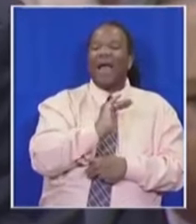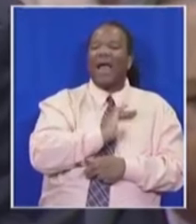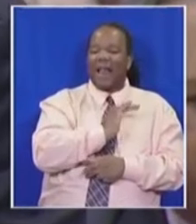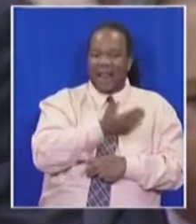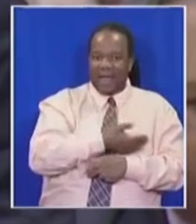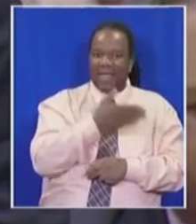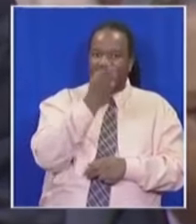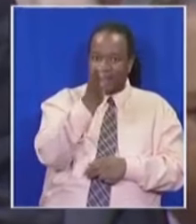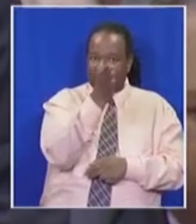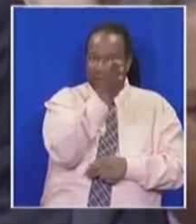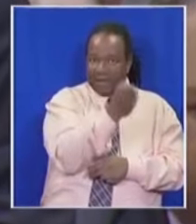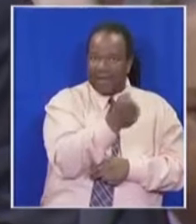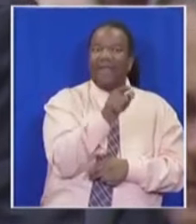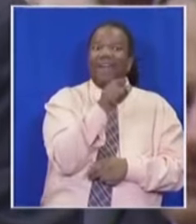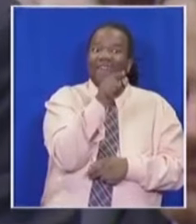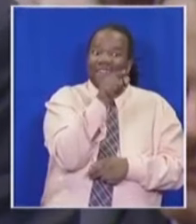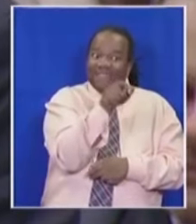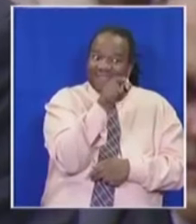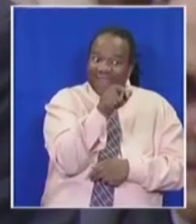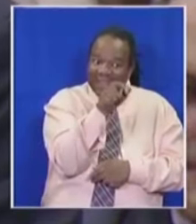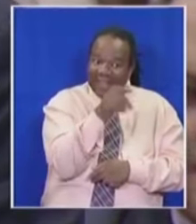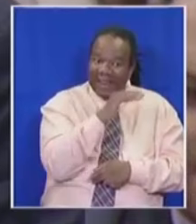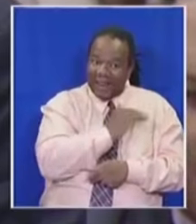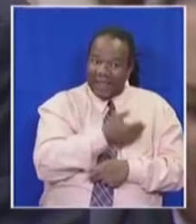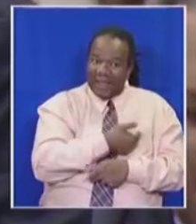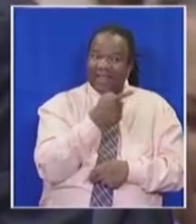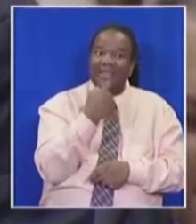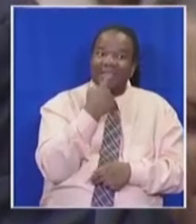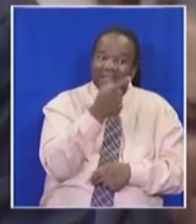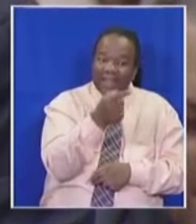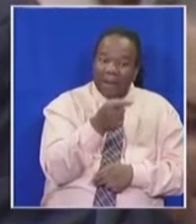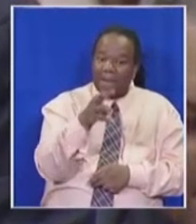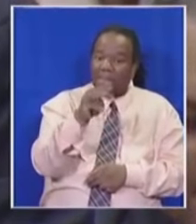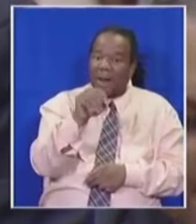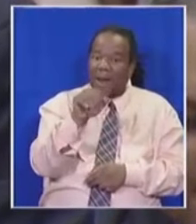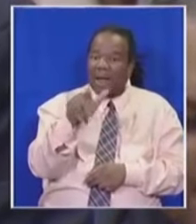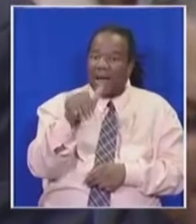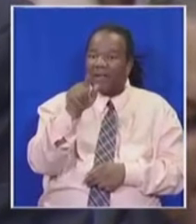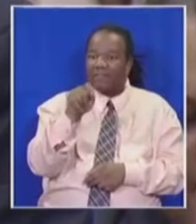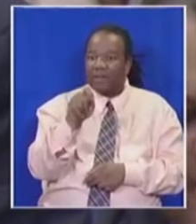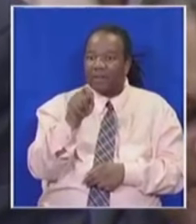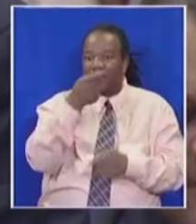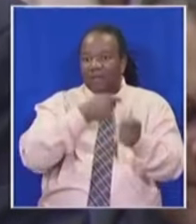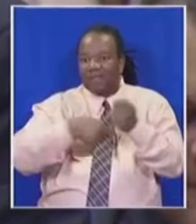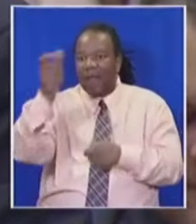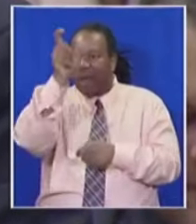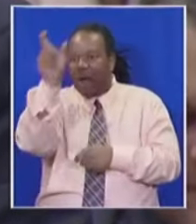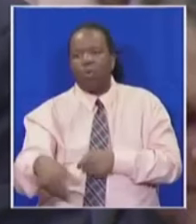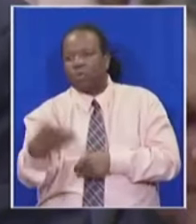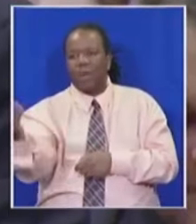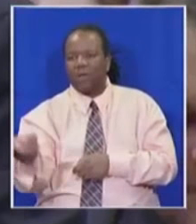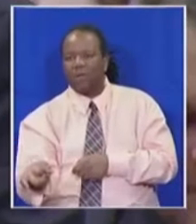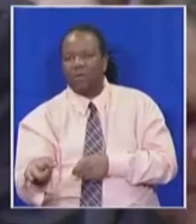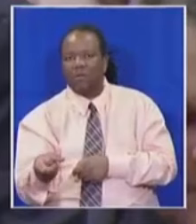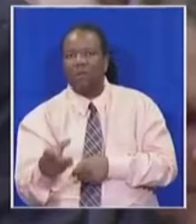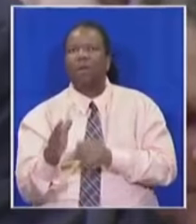member who's called the Honourable Malatsi a sellout. Now, Deputy Speaker, we've had rulings in